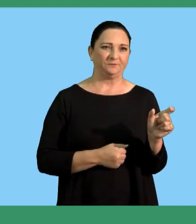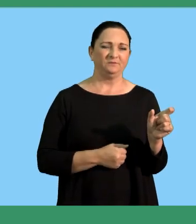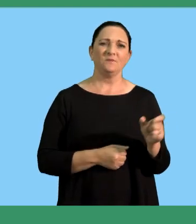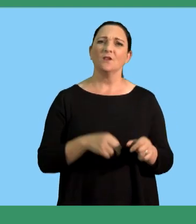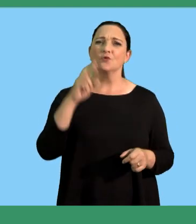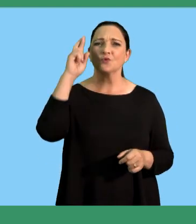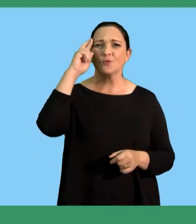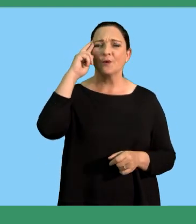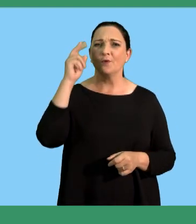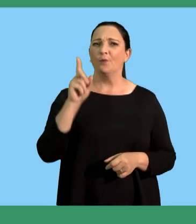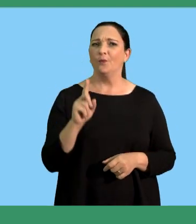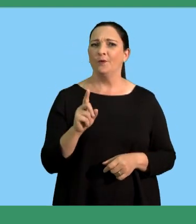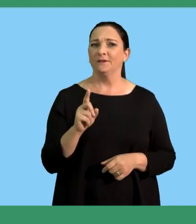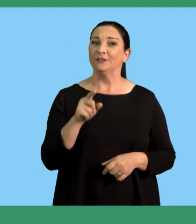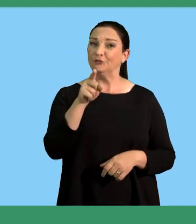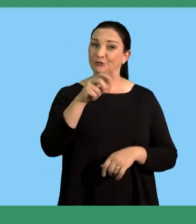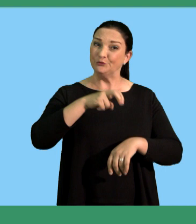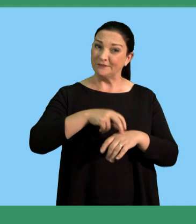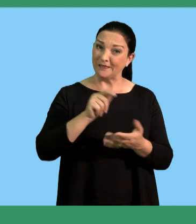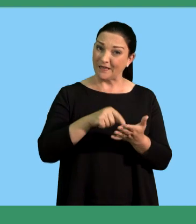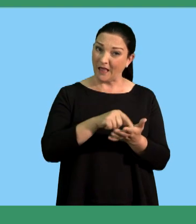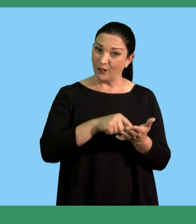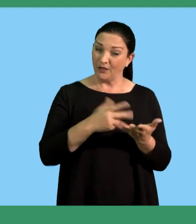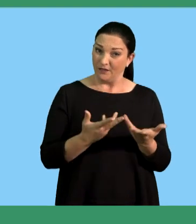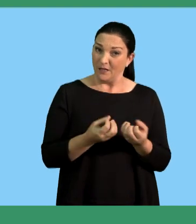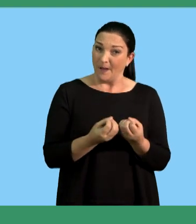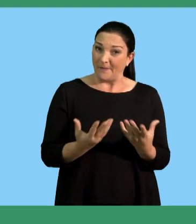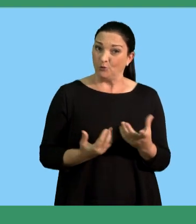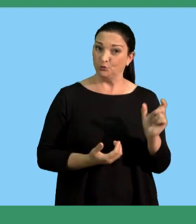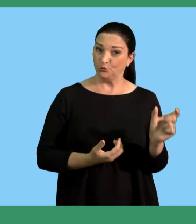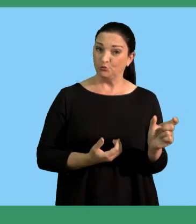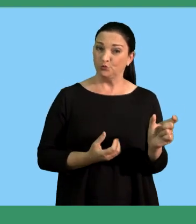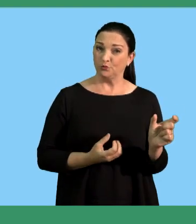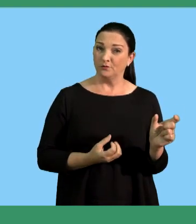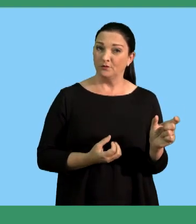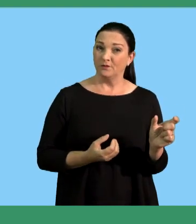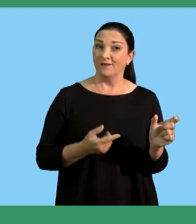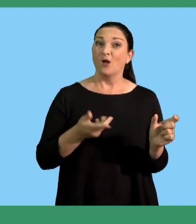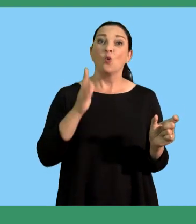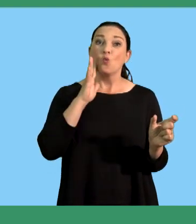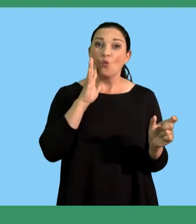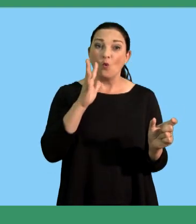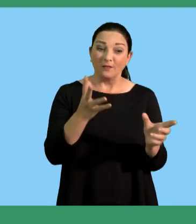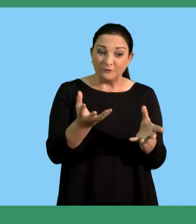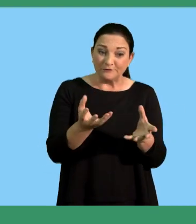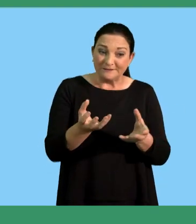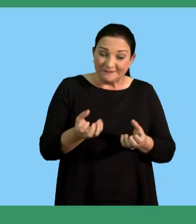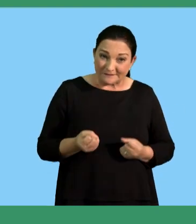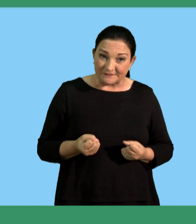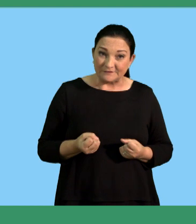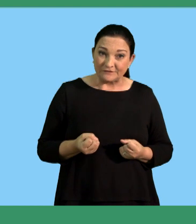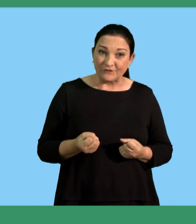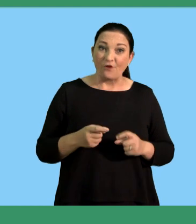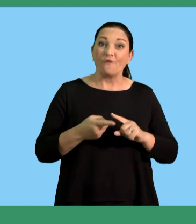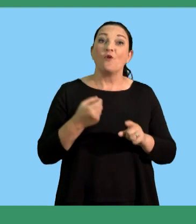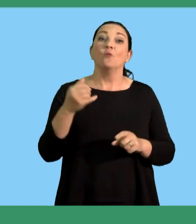because remember the question requires you to calculate the amount that top trader will receive as